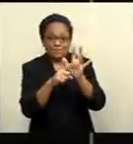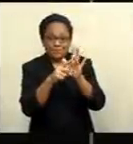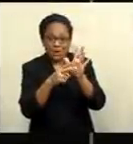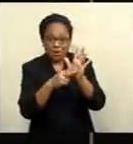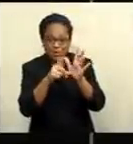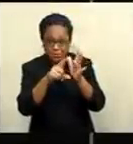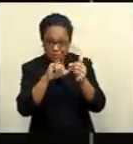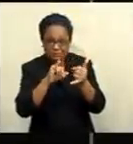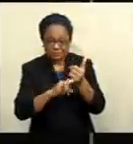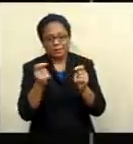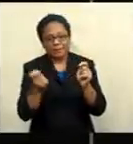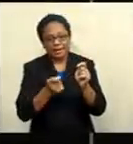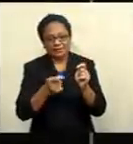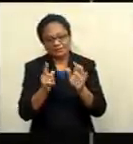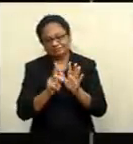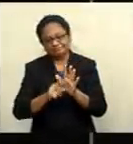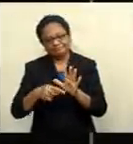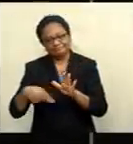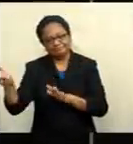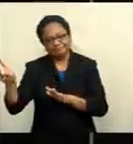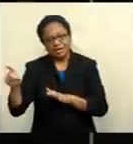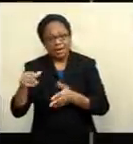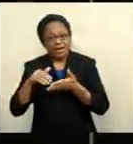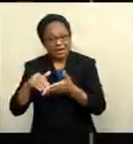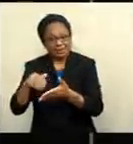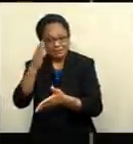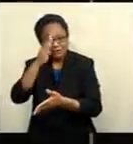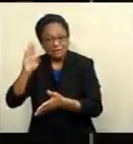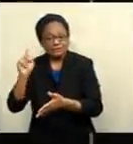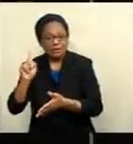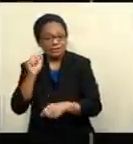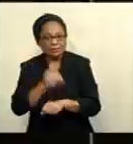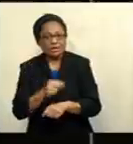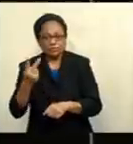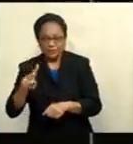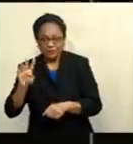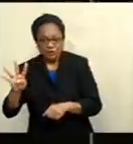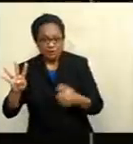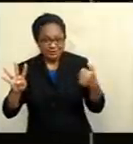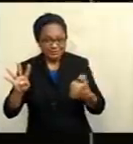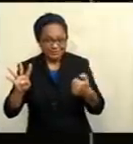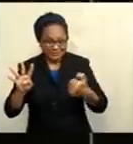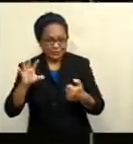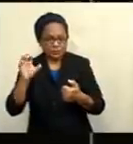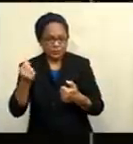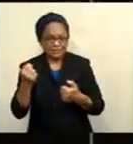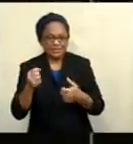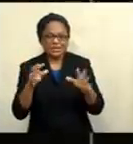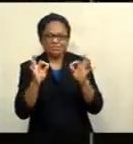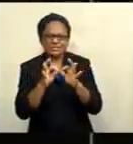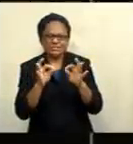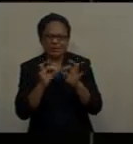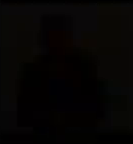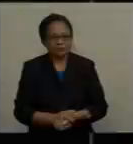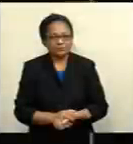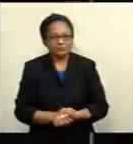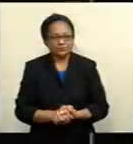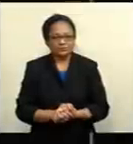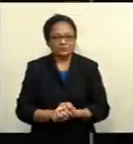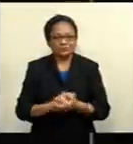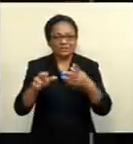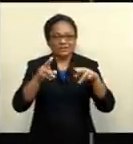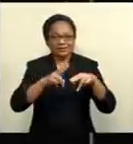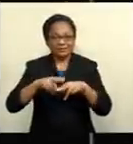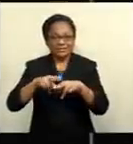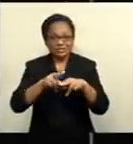last night, which helped the Cronulla Sharks to a 24-16 win over the Brisbane side at Suncorp Stadium. Fiji